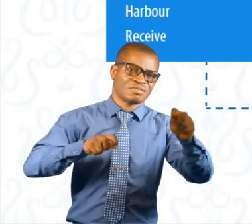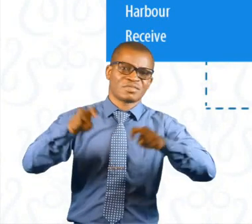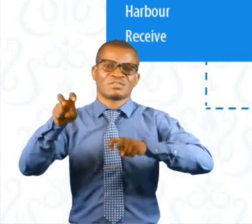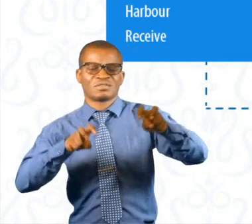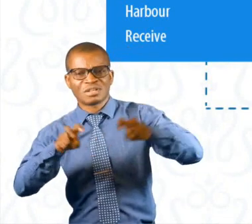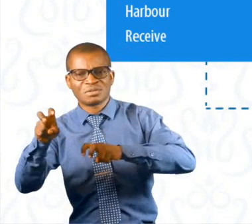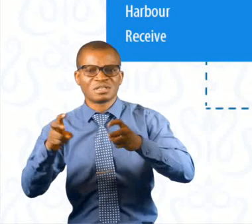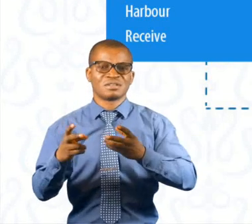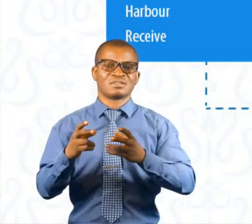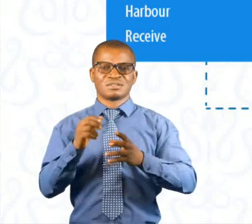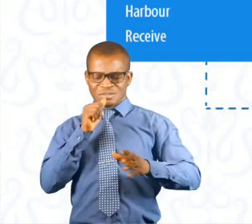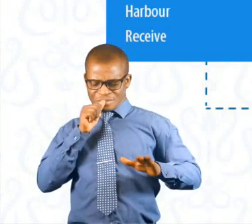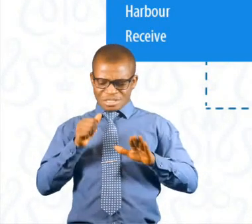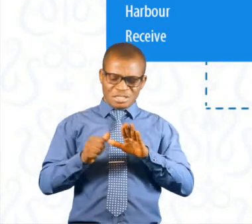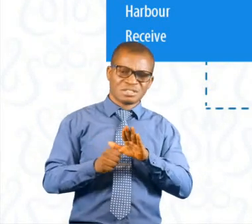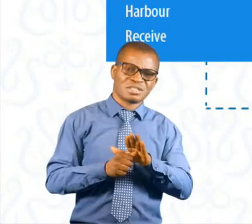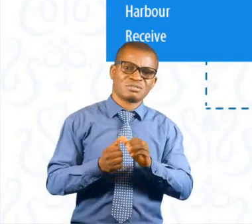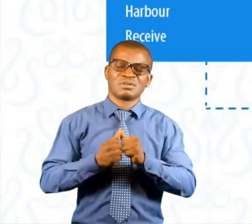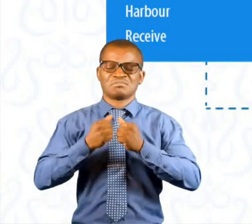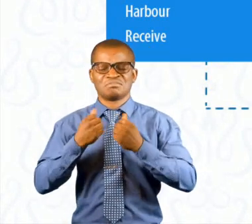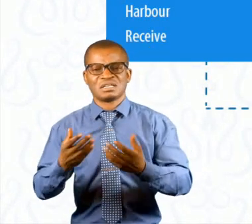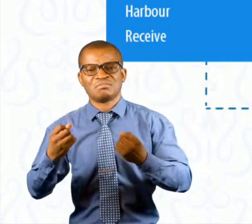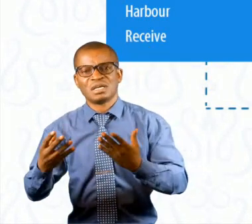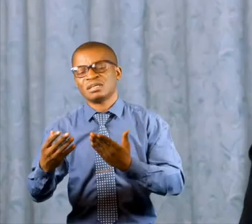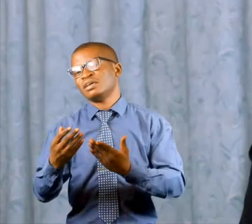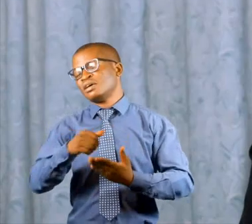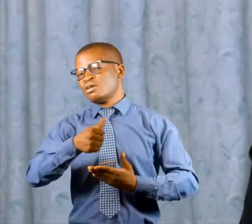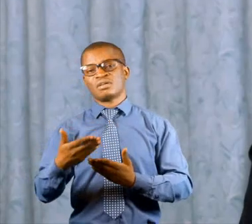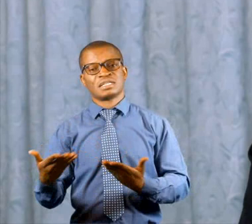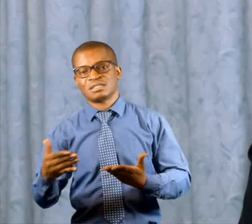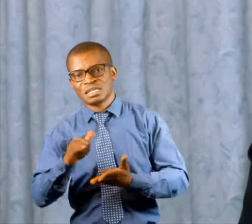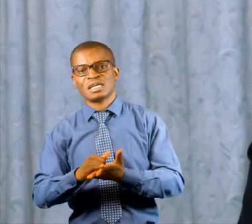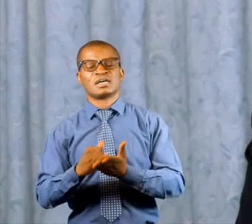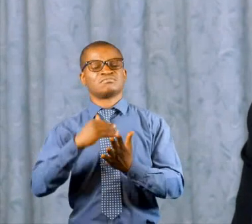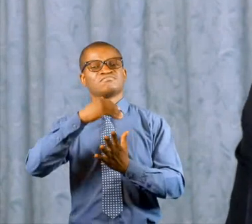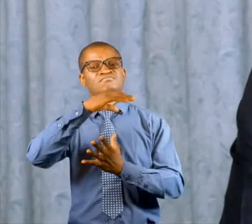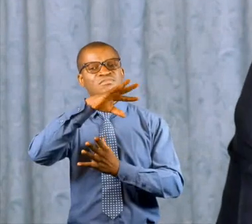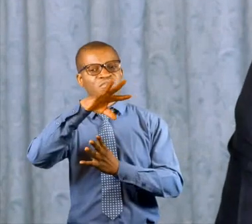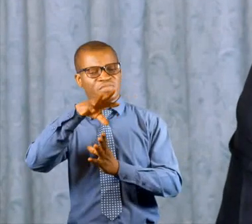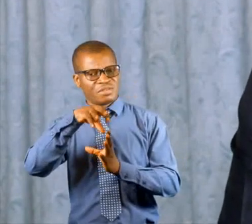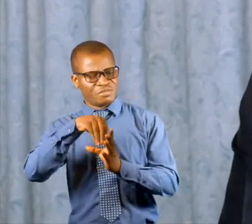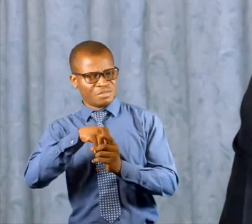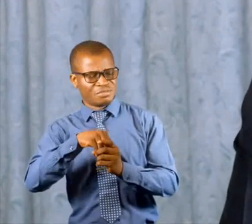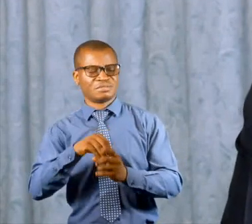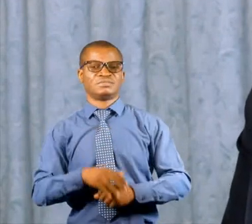talking about the harboring and so many other things coming into that.